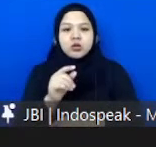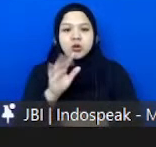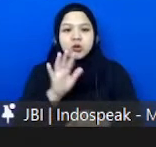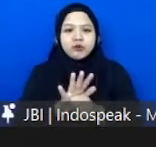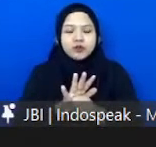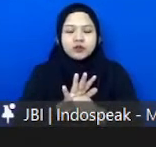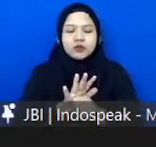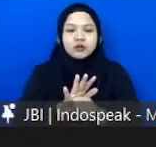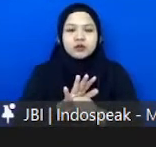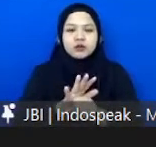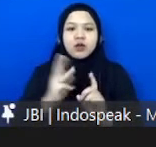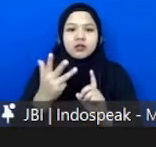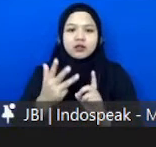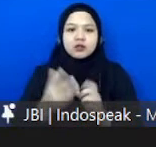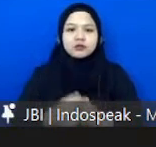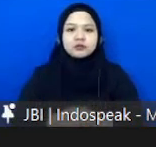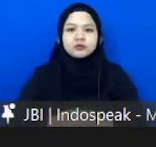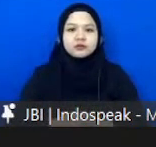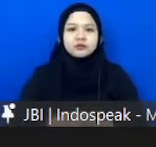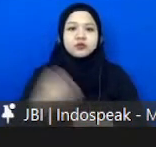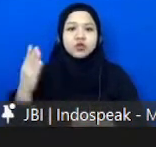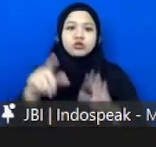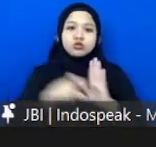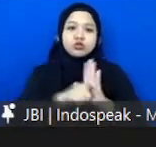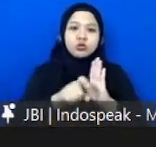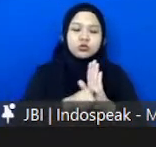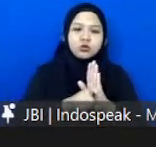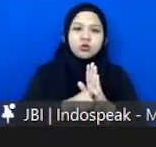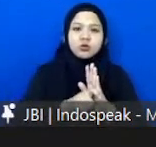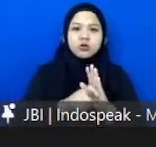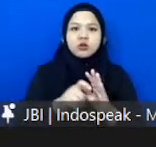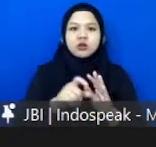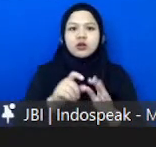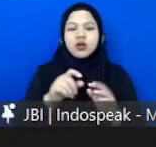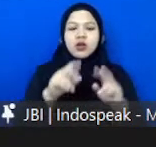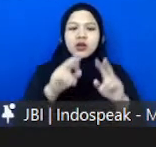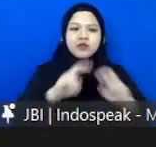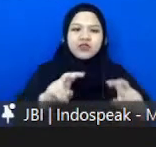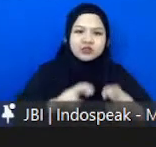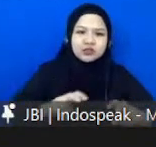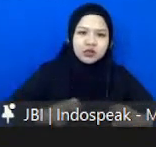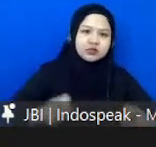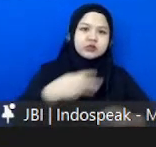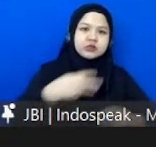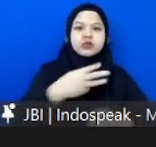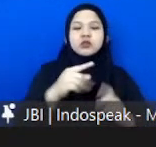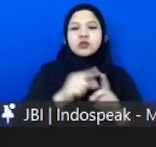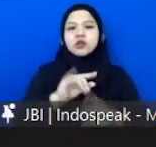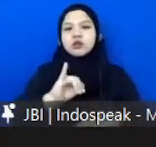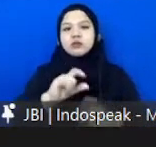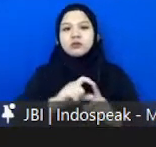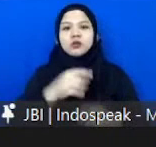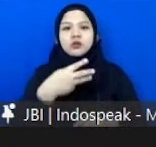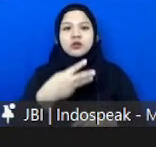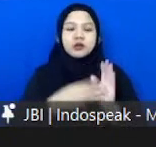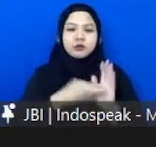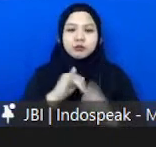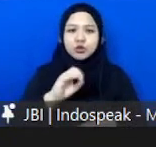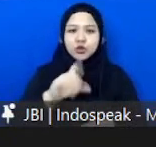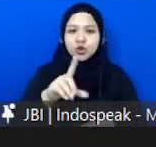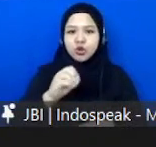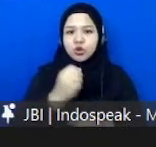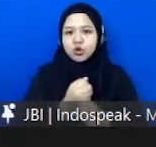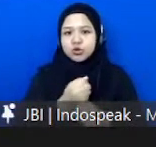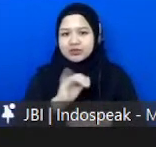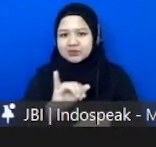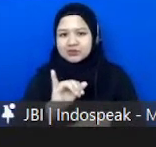This is the examples of the epidemiological investigation or the tracing form. It's a very complex clinical information